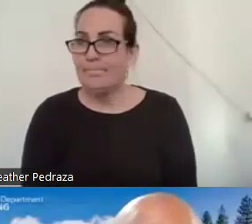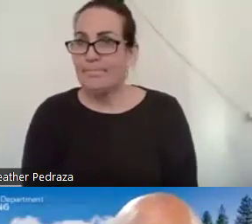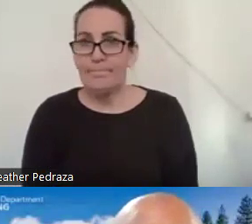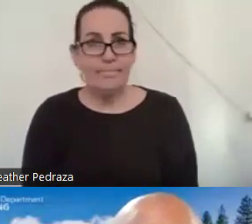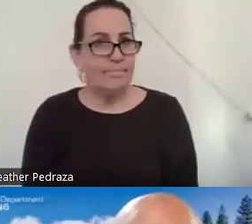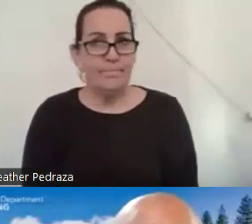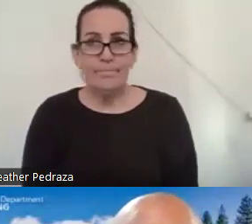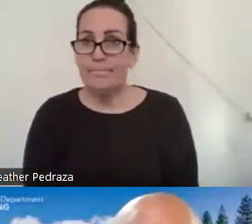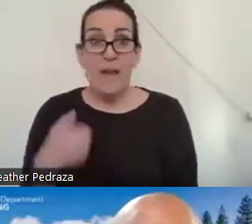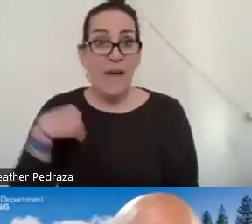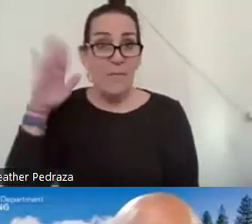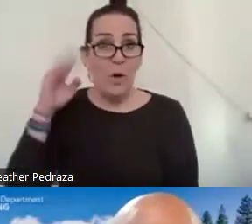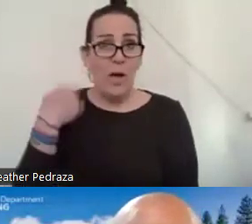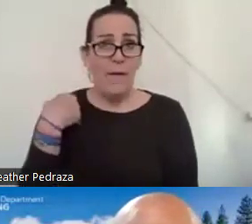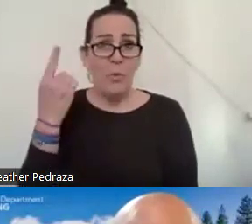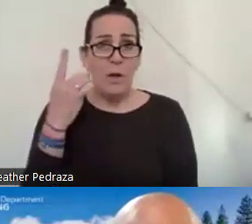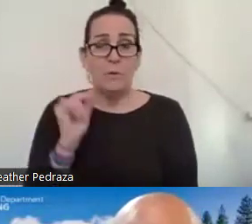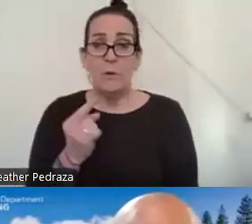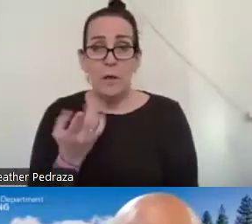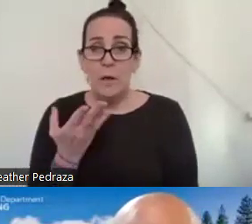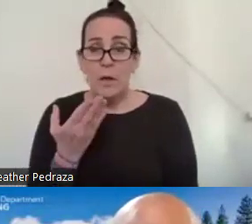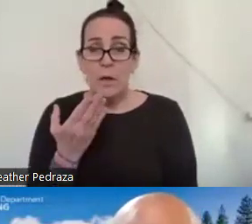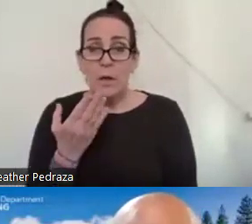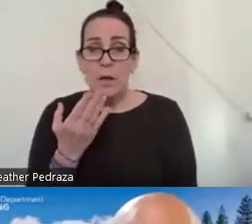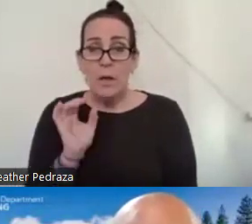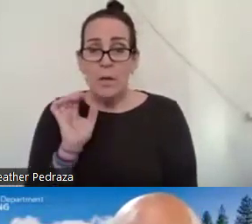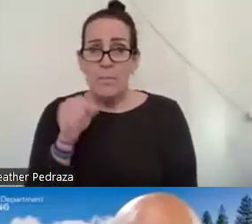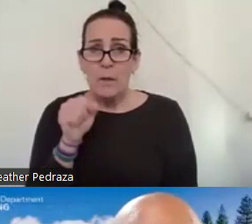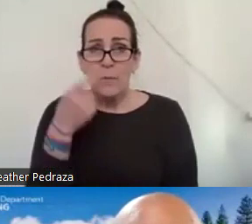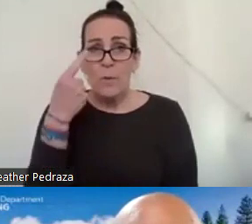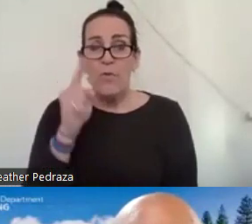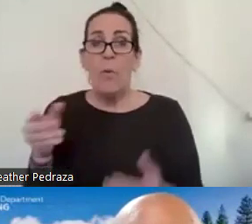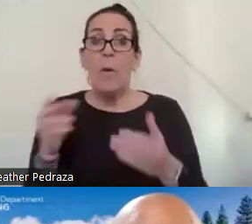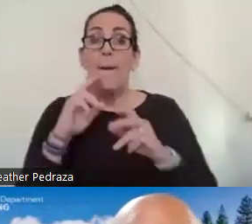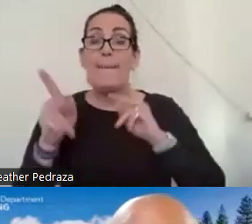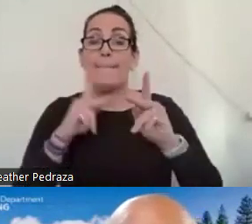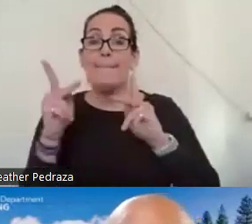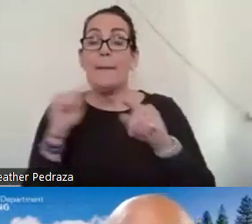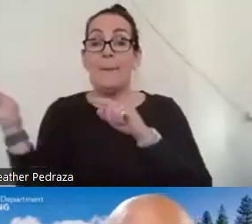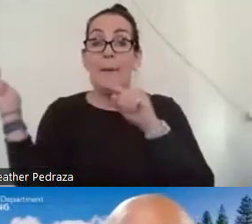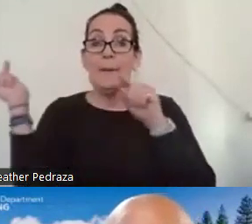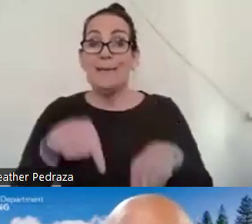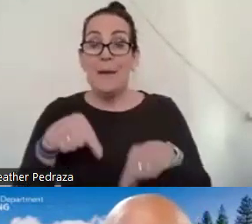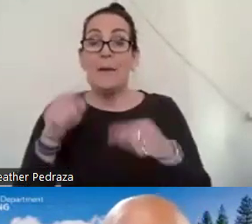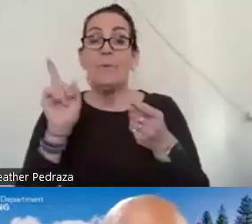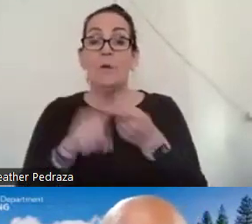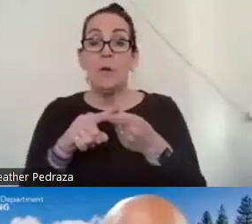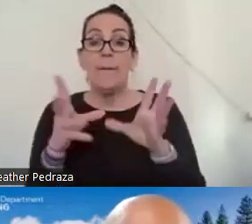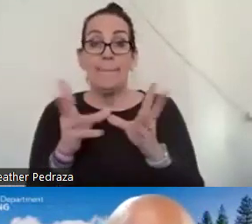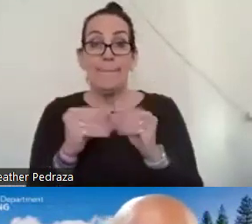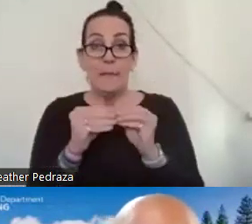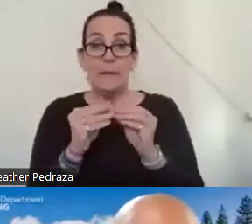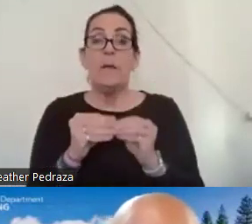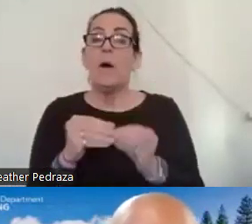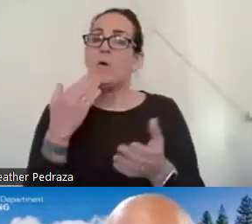I have one. Is it possible for the public to attend these meetings as well? That's a great question, Kate.